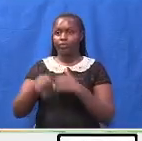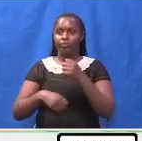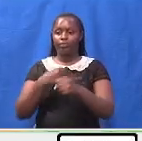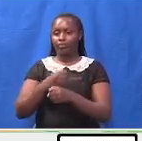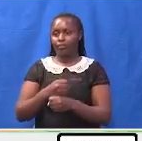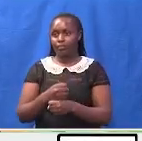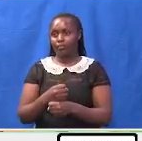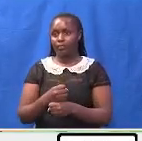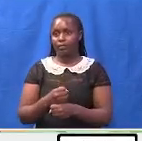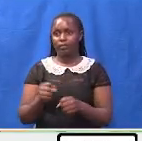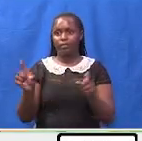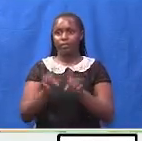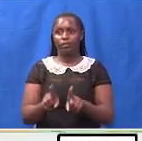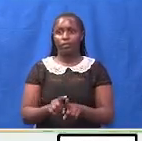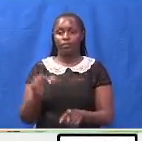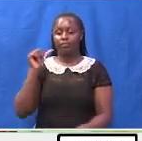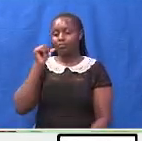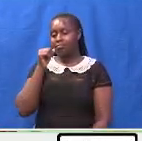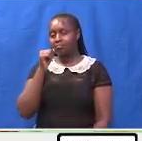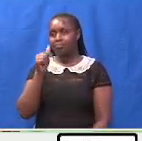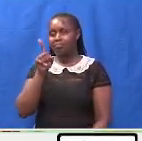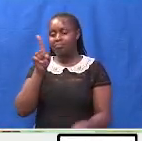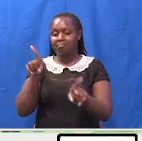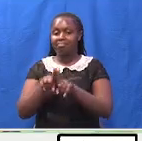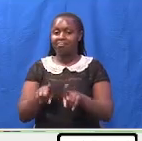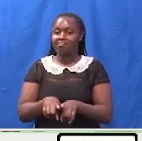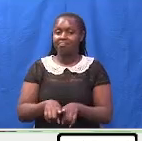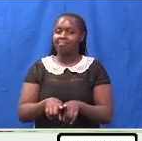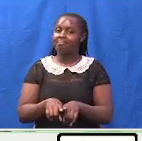puncture, and so we were three in the front, yeah, and we